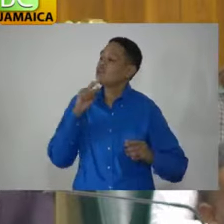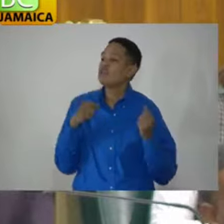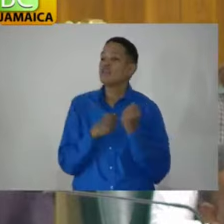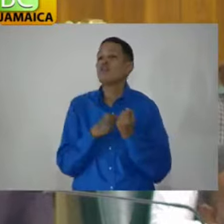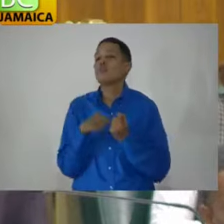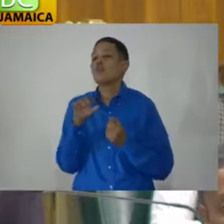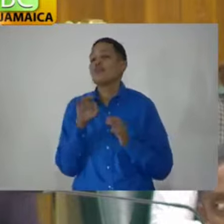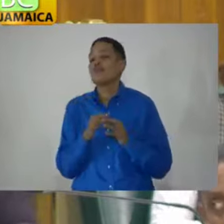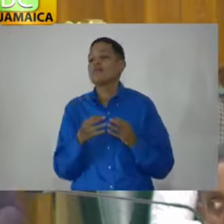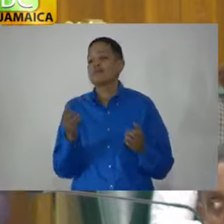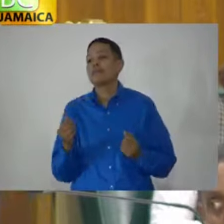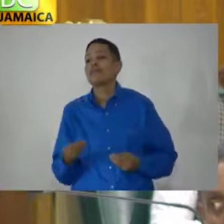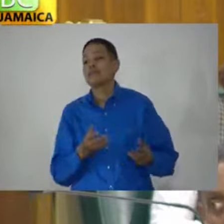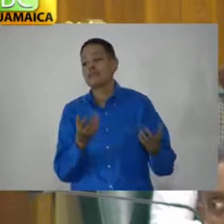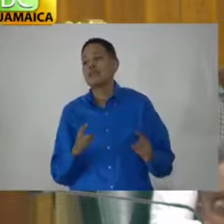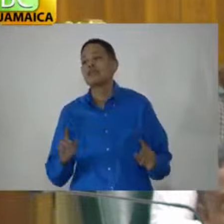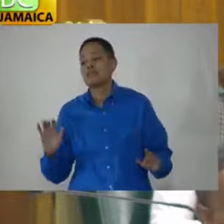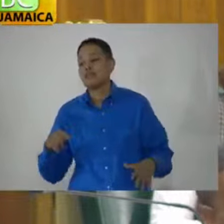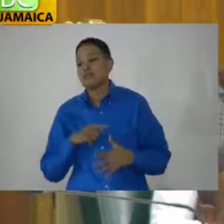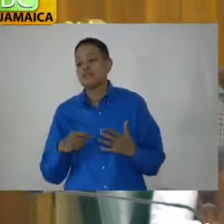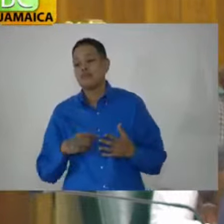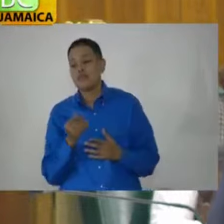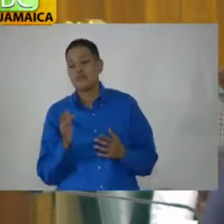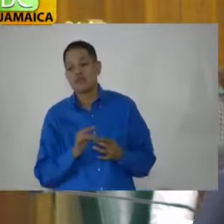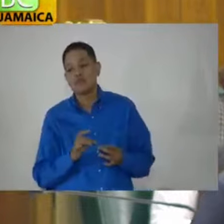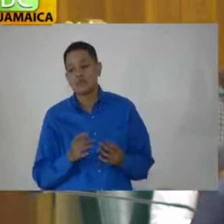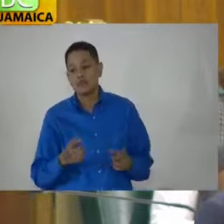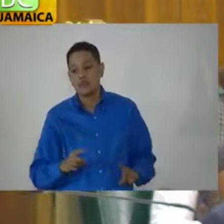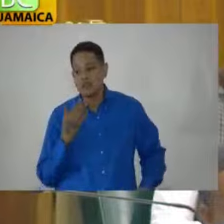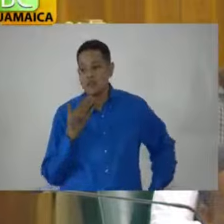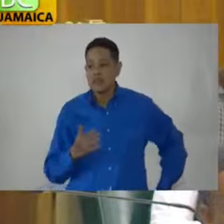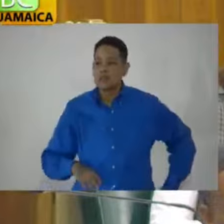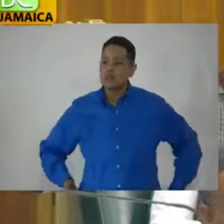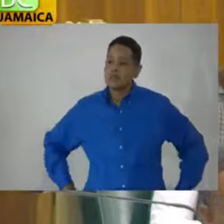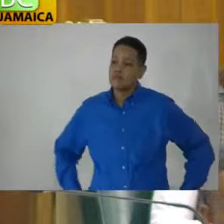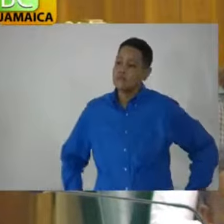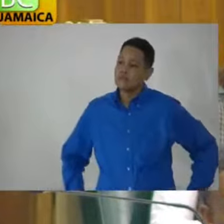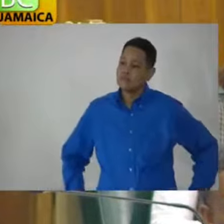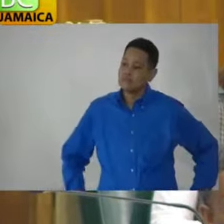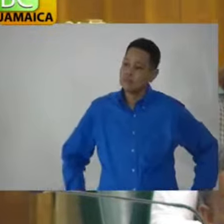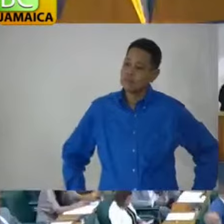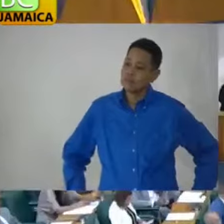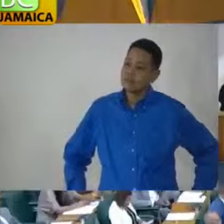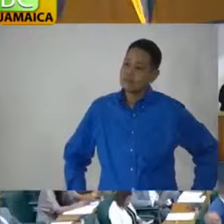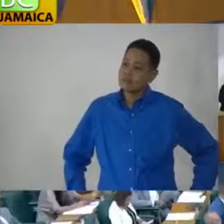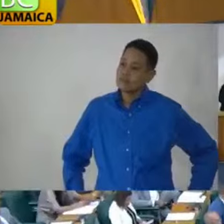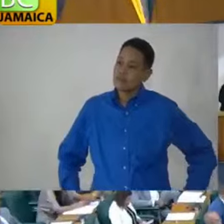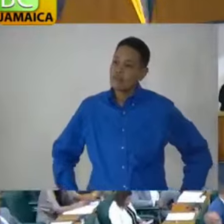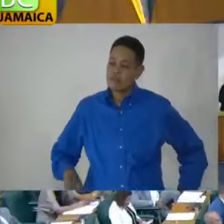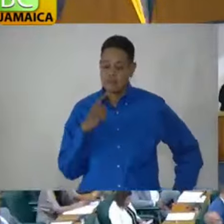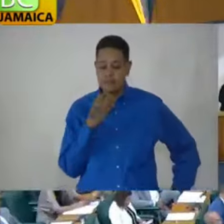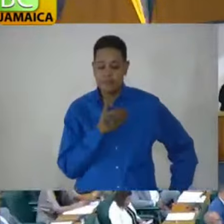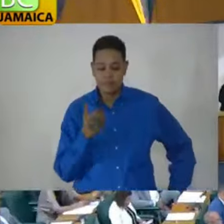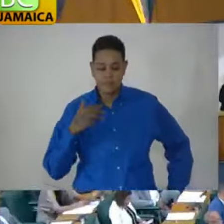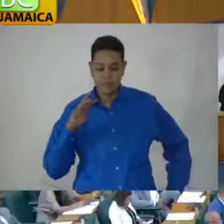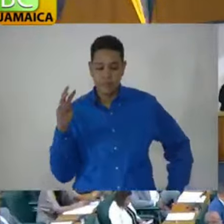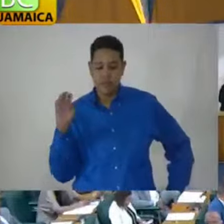their families. So those are my few comments. Thank you, Madam Speaker. Thank you, Member from Westmoreland